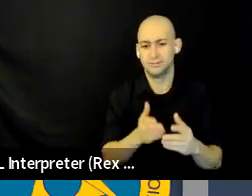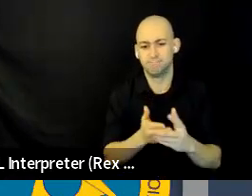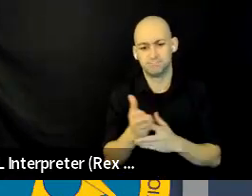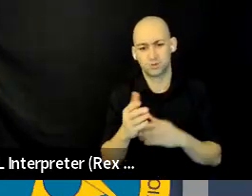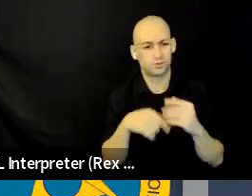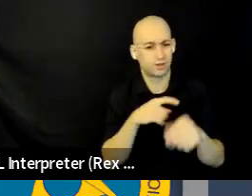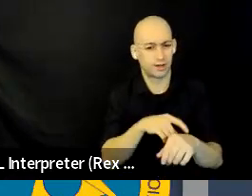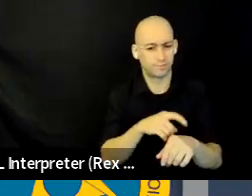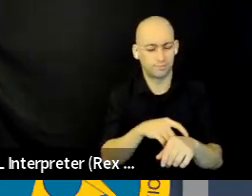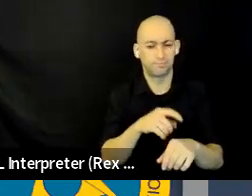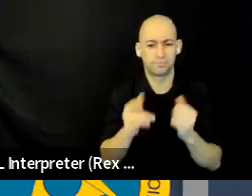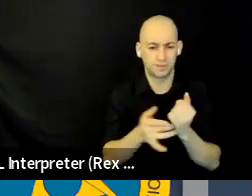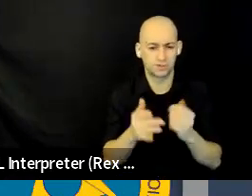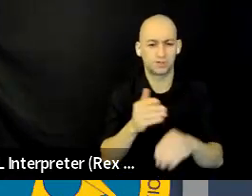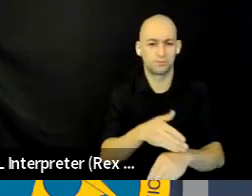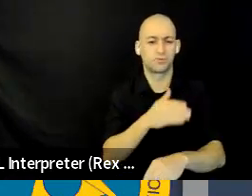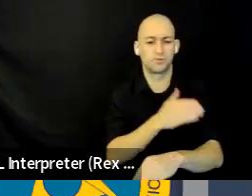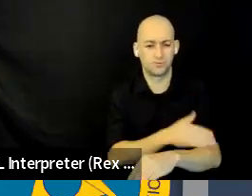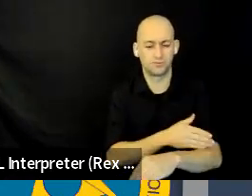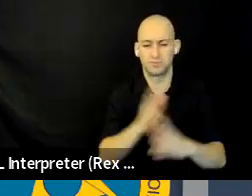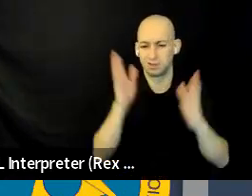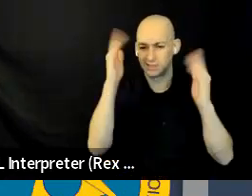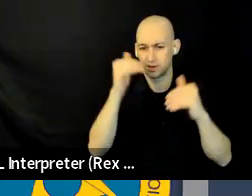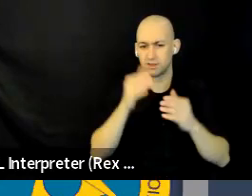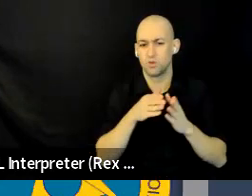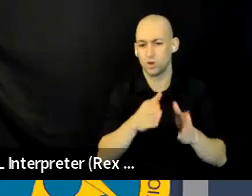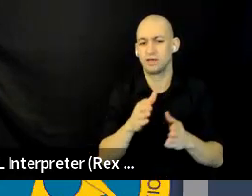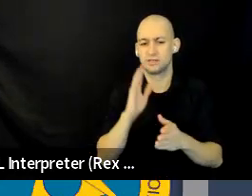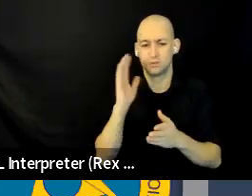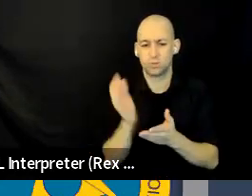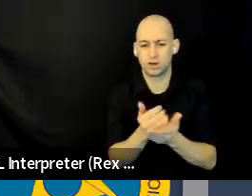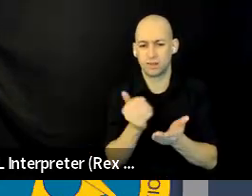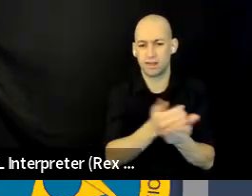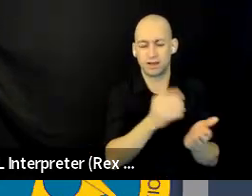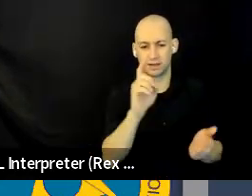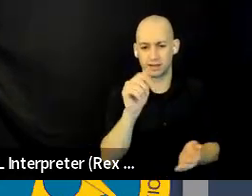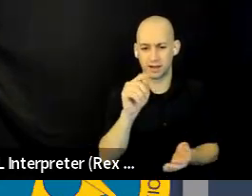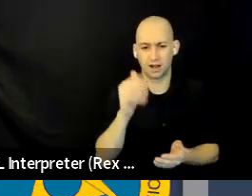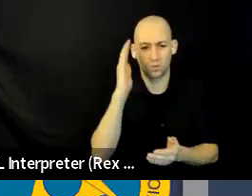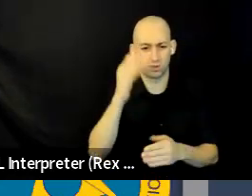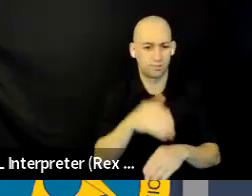technology continues to get better. So I anticipate the ways we collect data will change as well. Thank you.